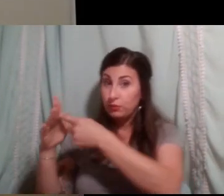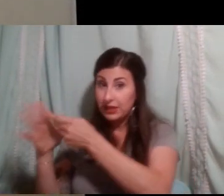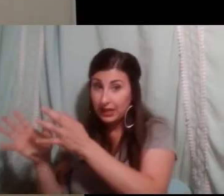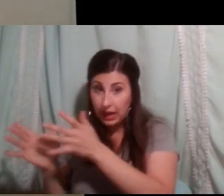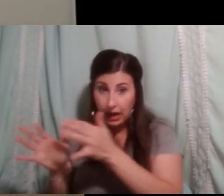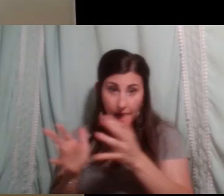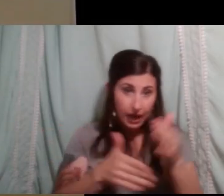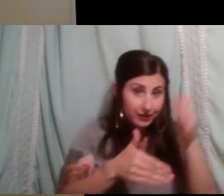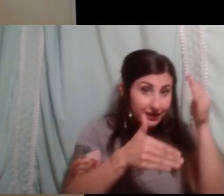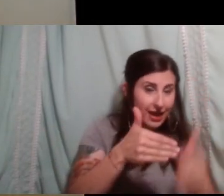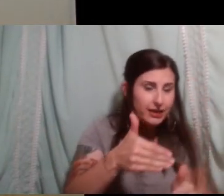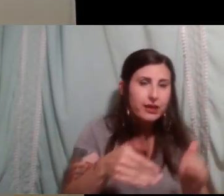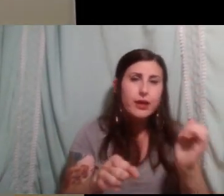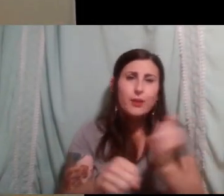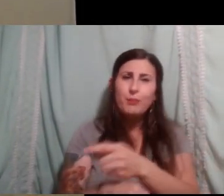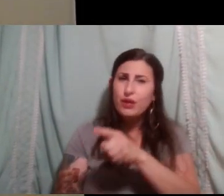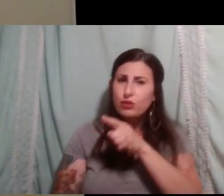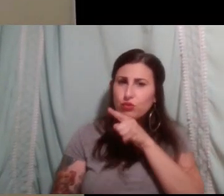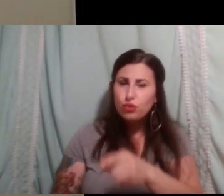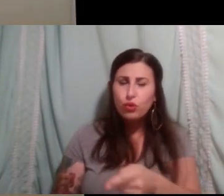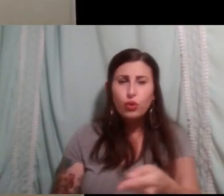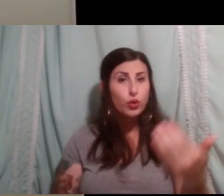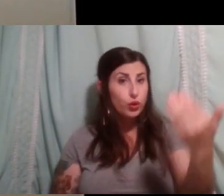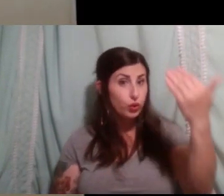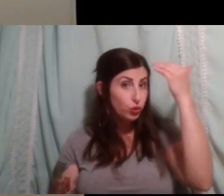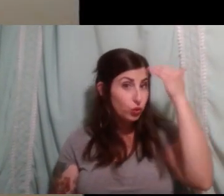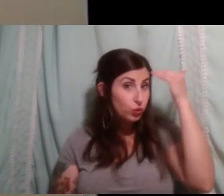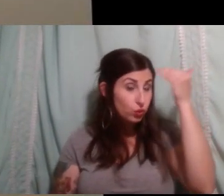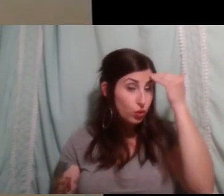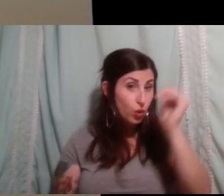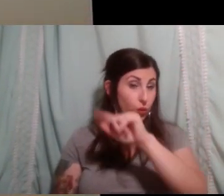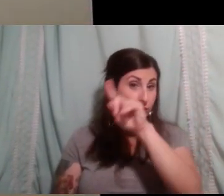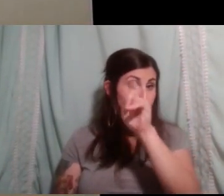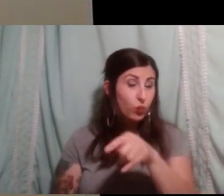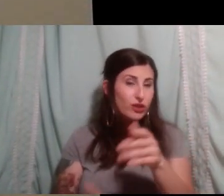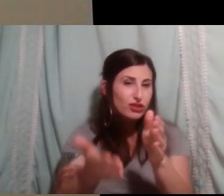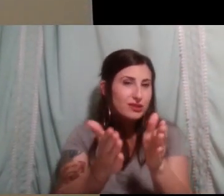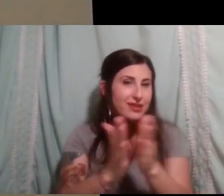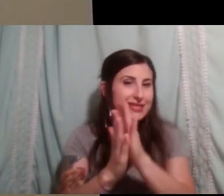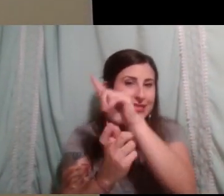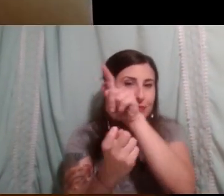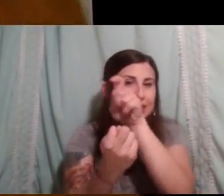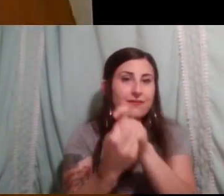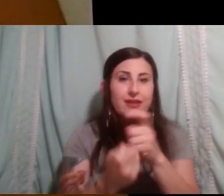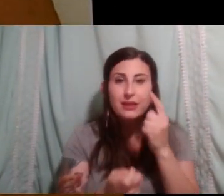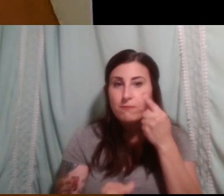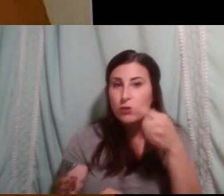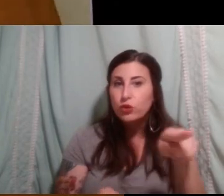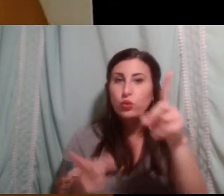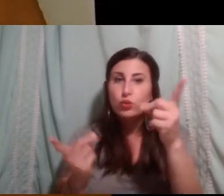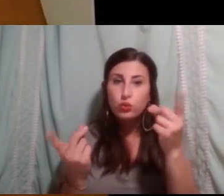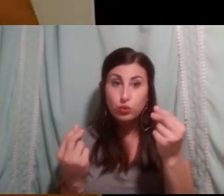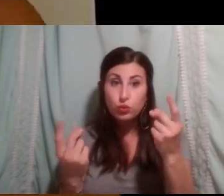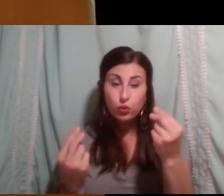to end and make sure you know what the question is asking you to do. Because if I had just did